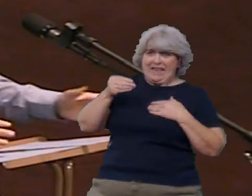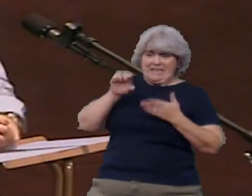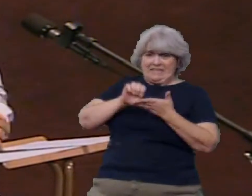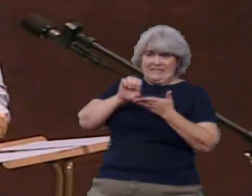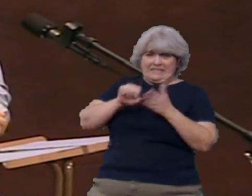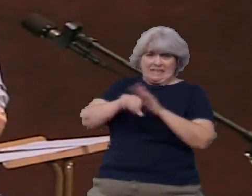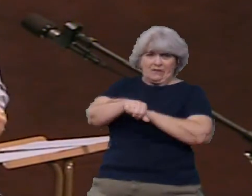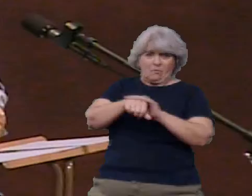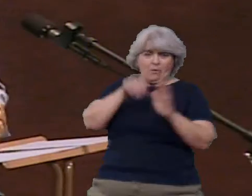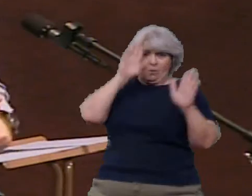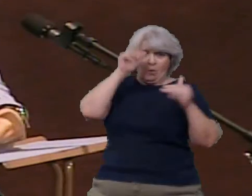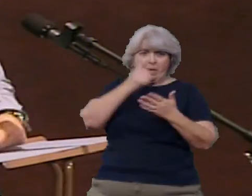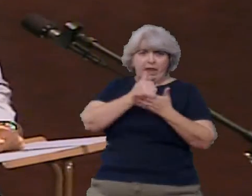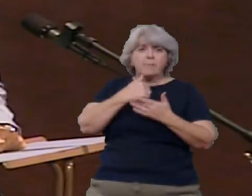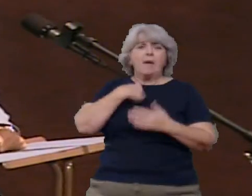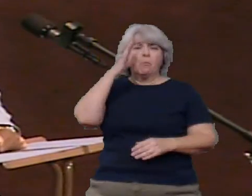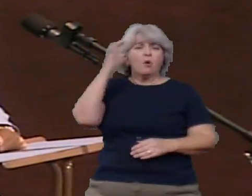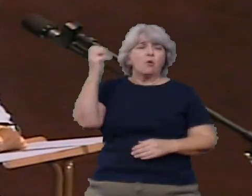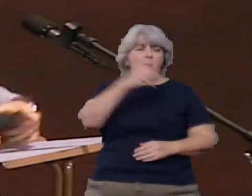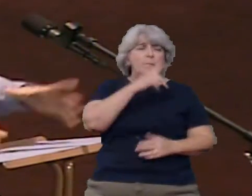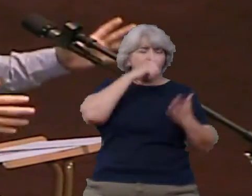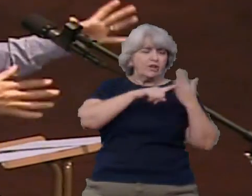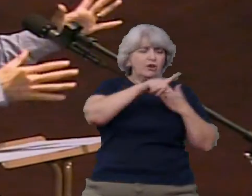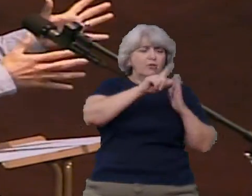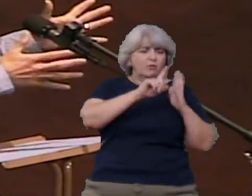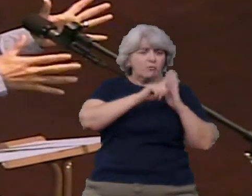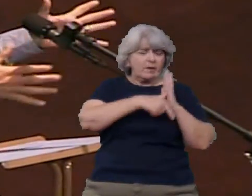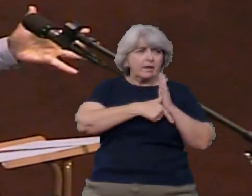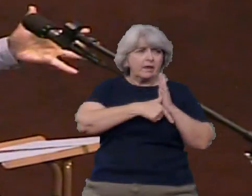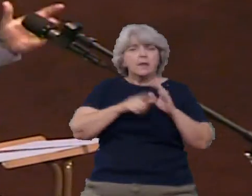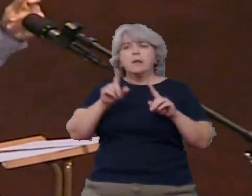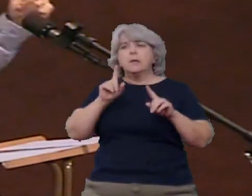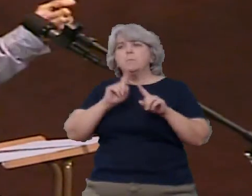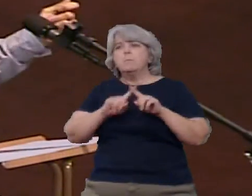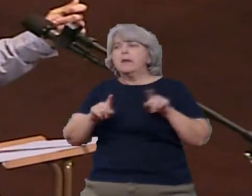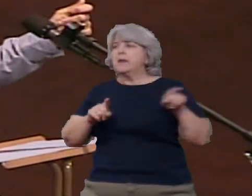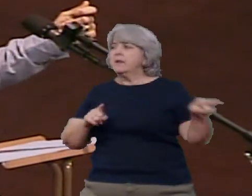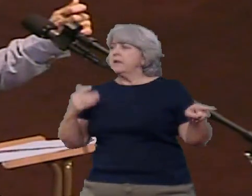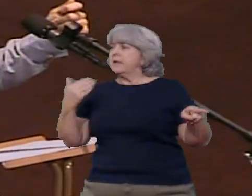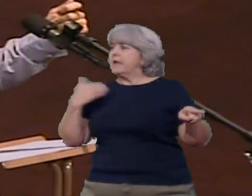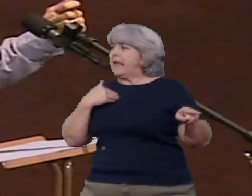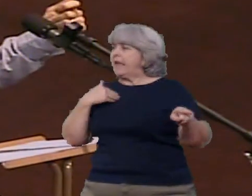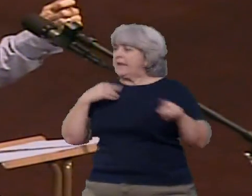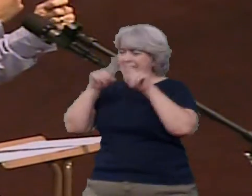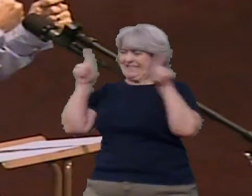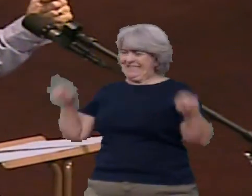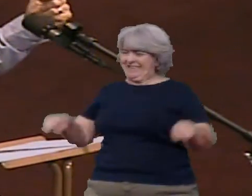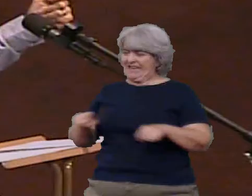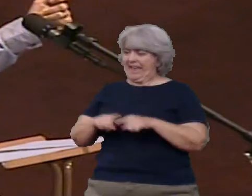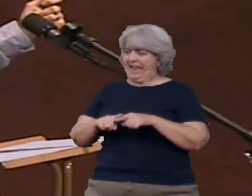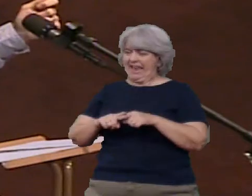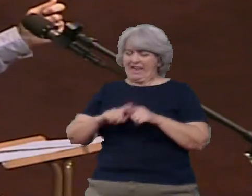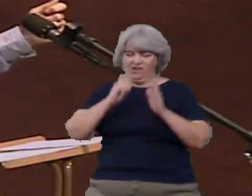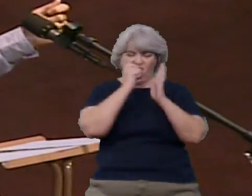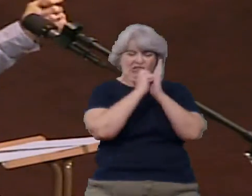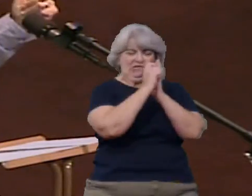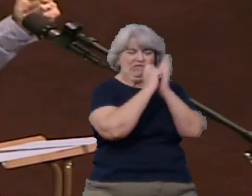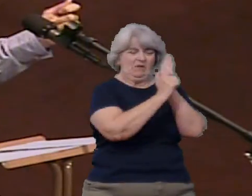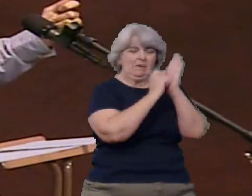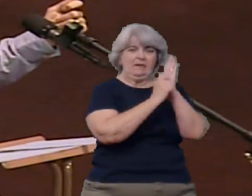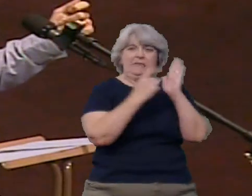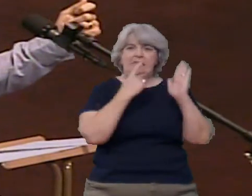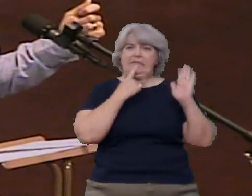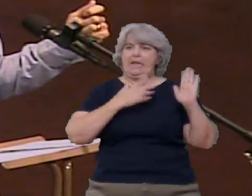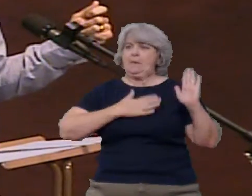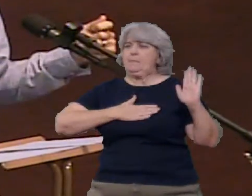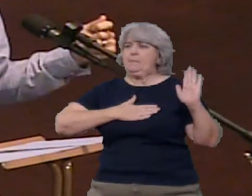helps, and I'll try to come back and check on you. I said, but in the meantime, what I noticed was she had a cardboard sign with a black marker written across it that said,